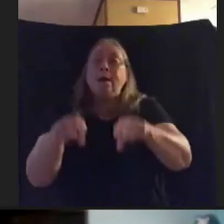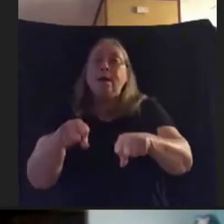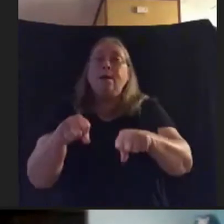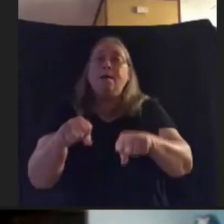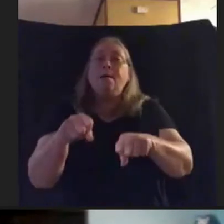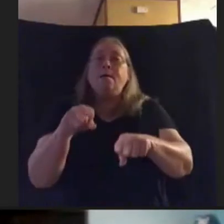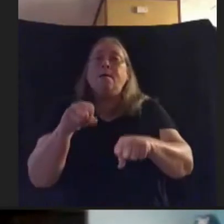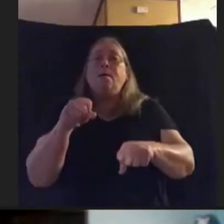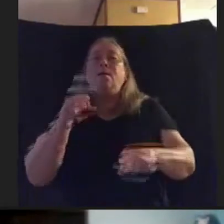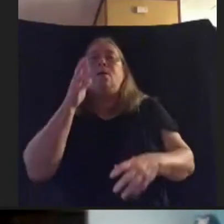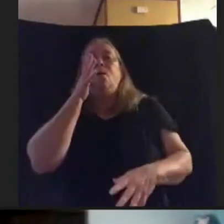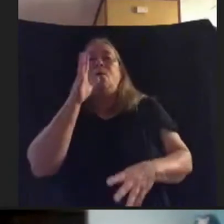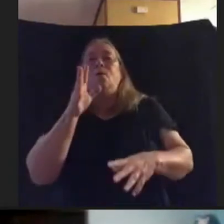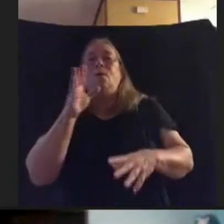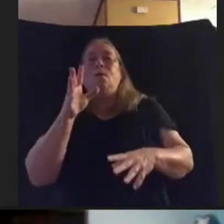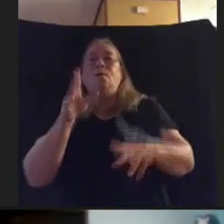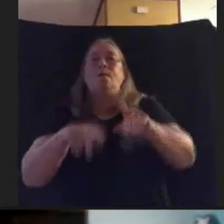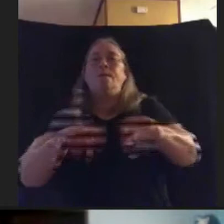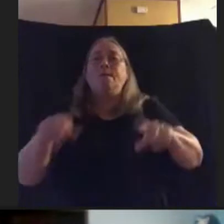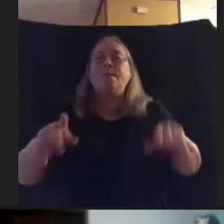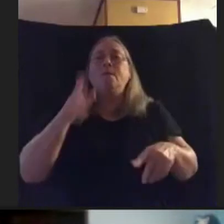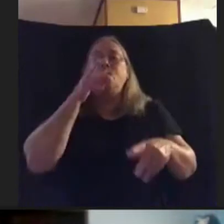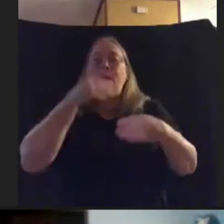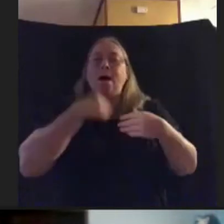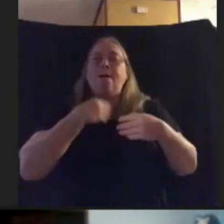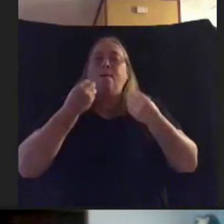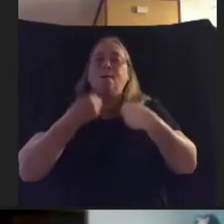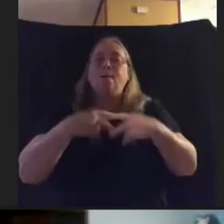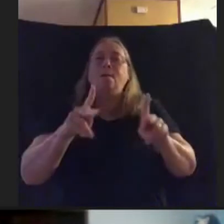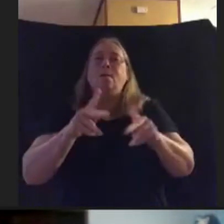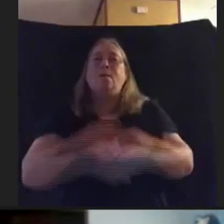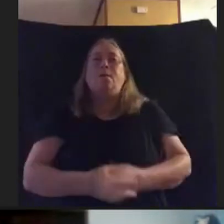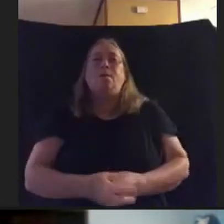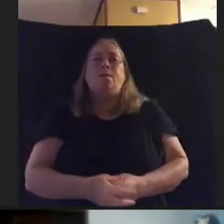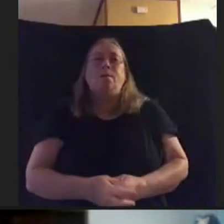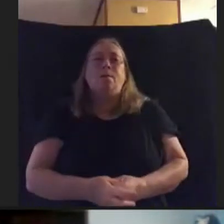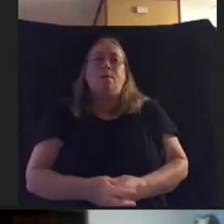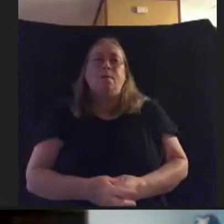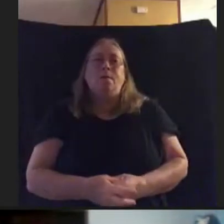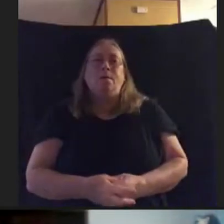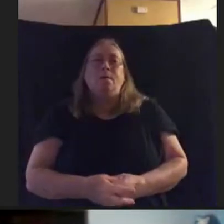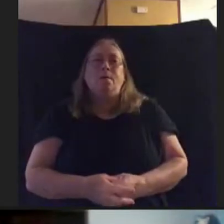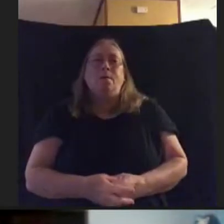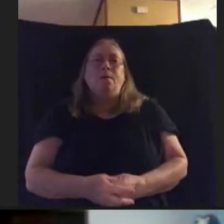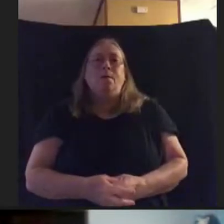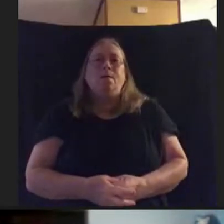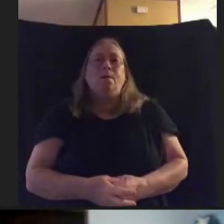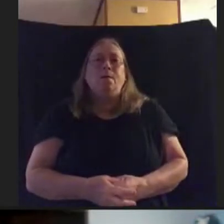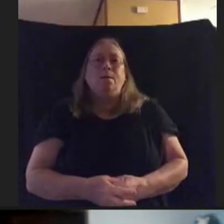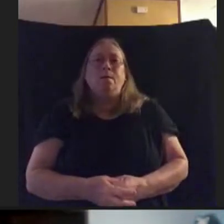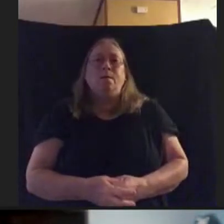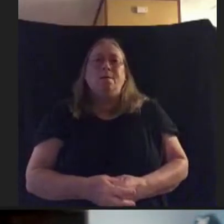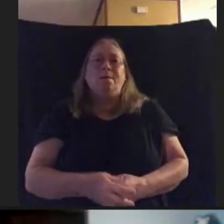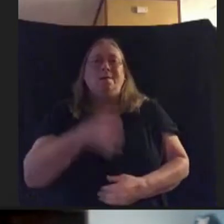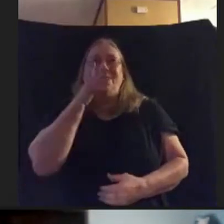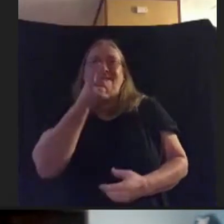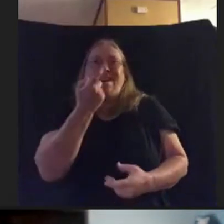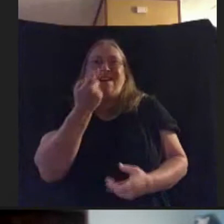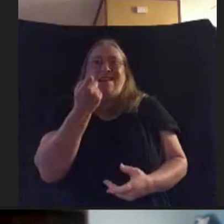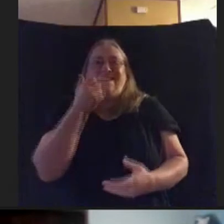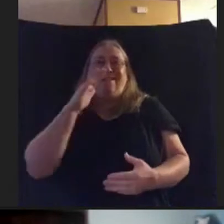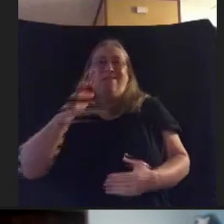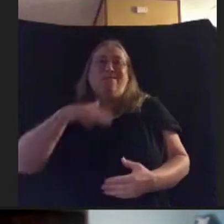things, and where we have opportunity. It's going to be a little bit lumpy, and that's just the way that it